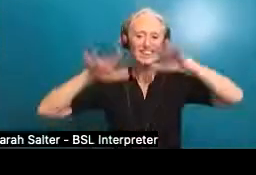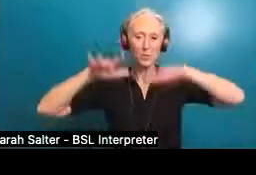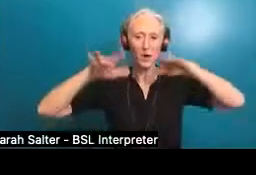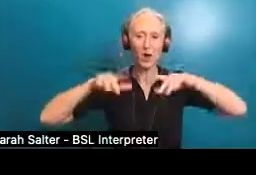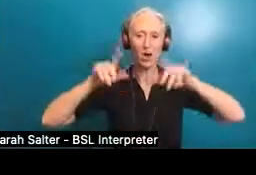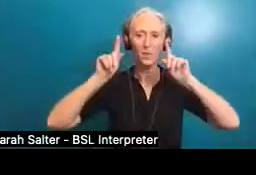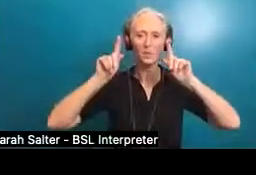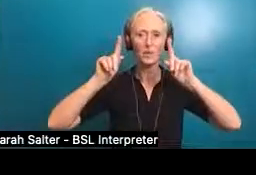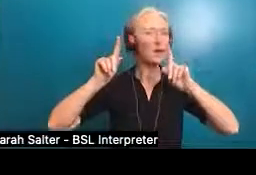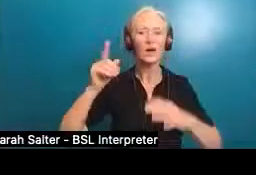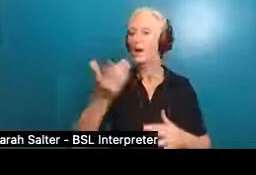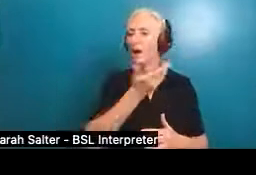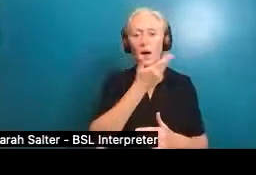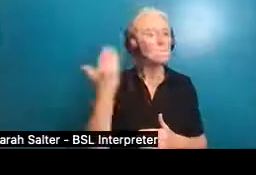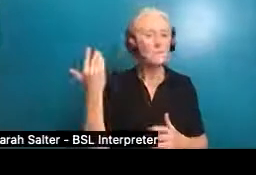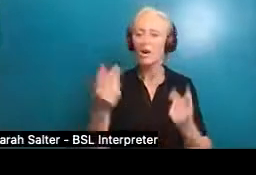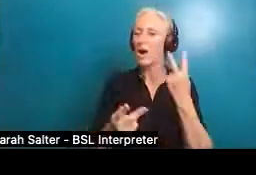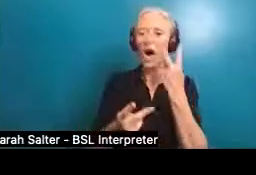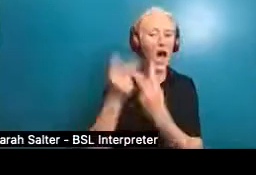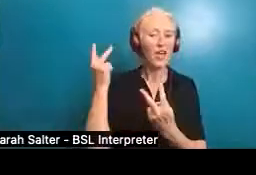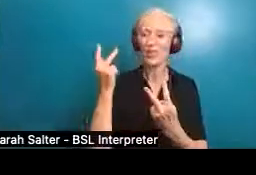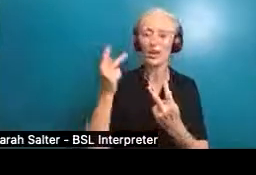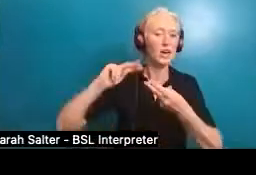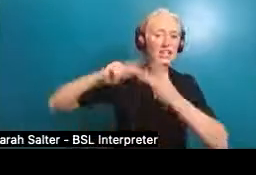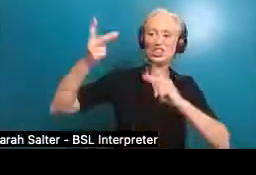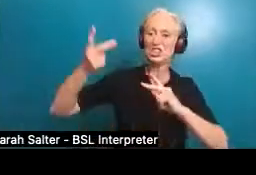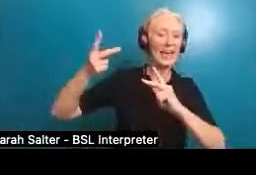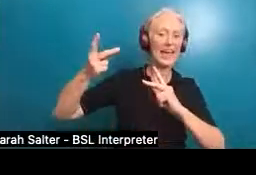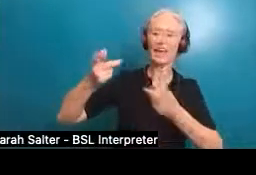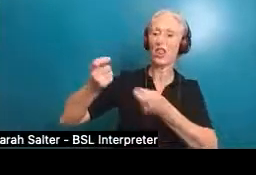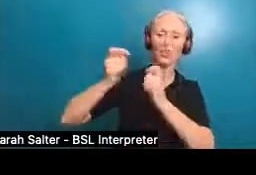any kind of trials or gene therapies or anything like that in the past.